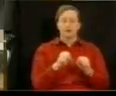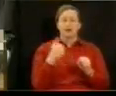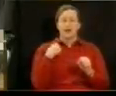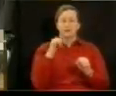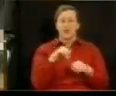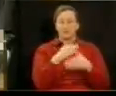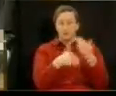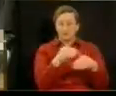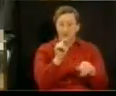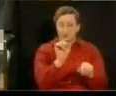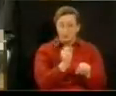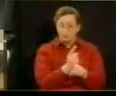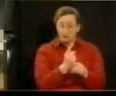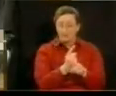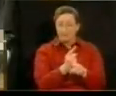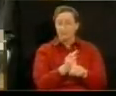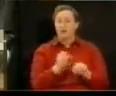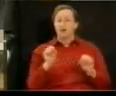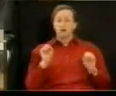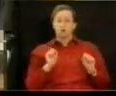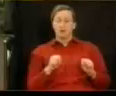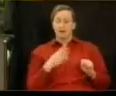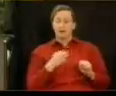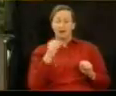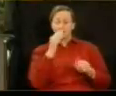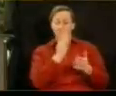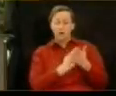Mr. Law Director? You can, and as part of your